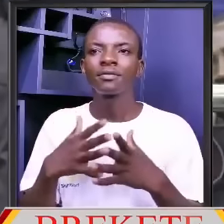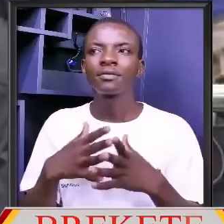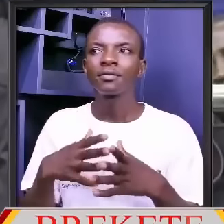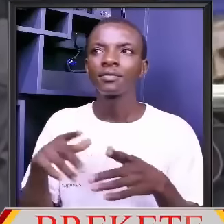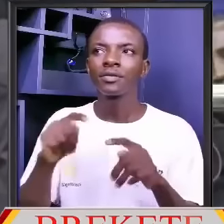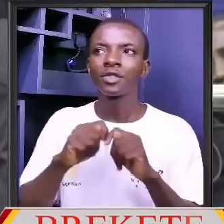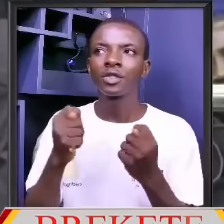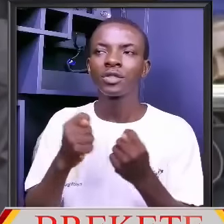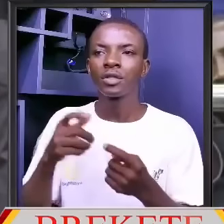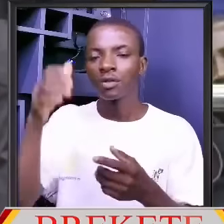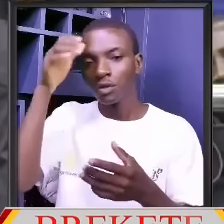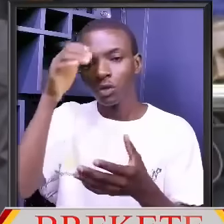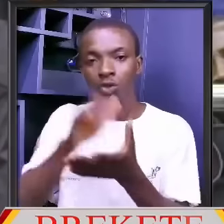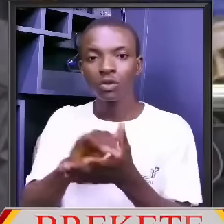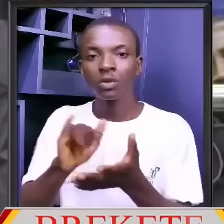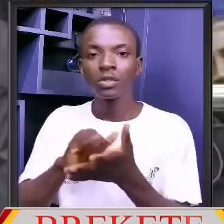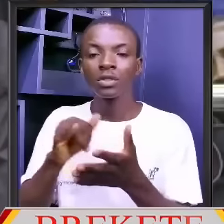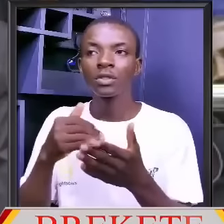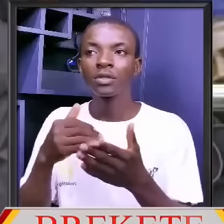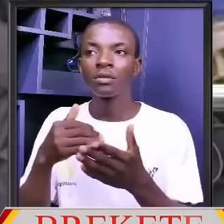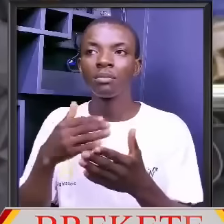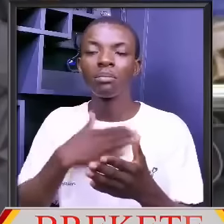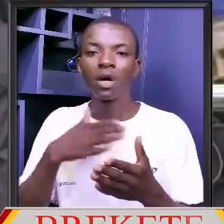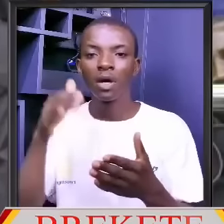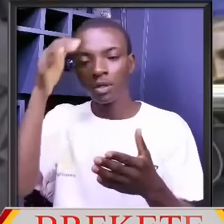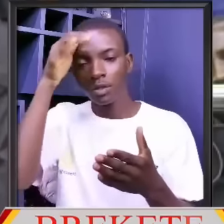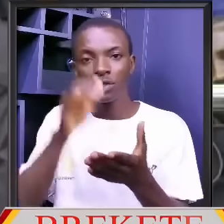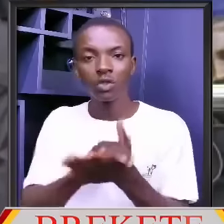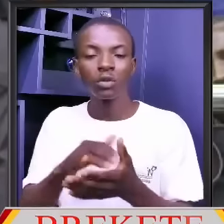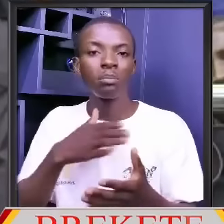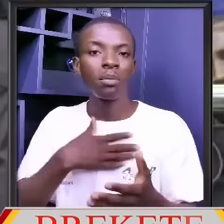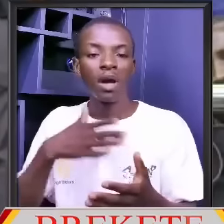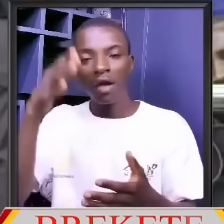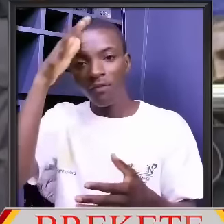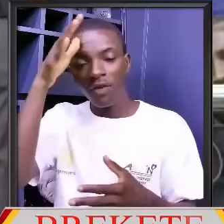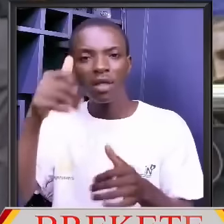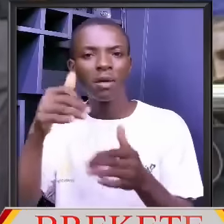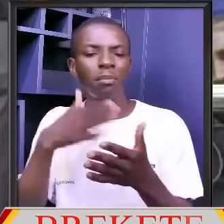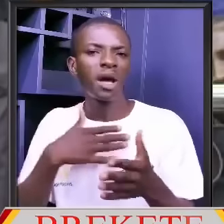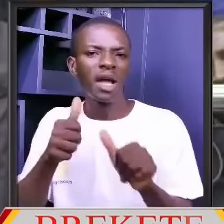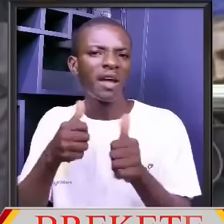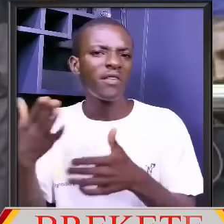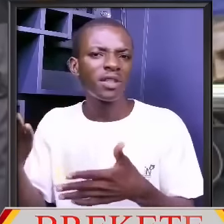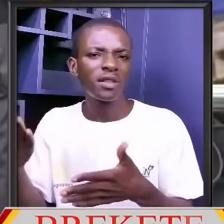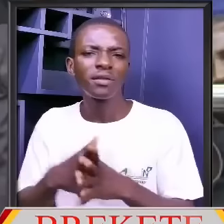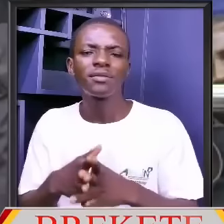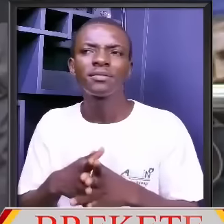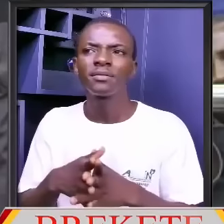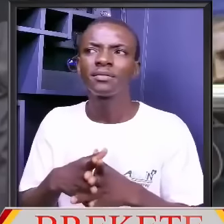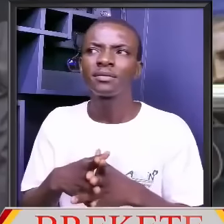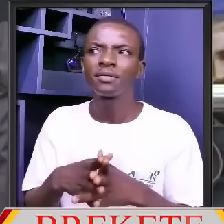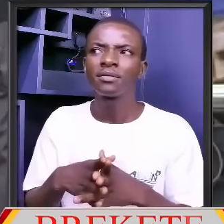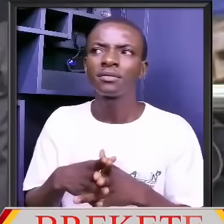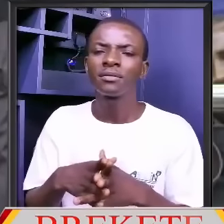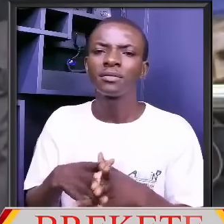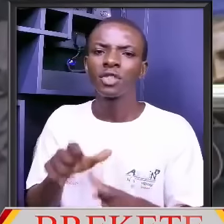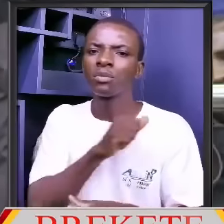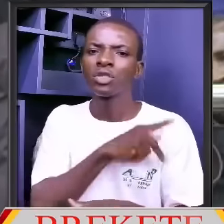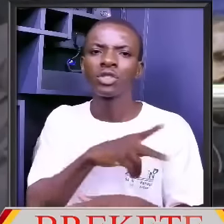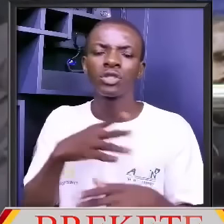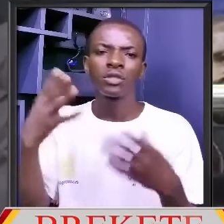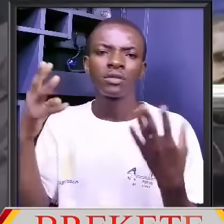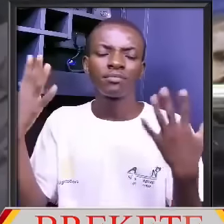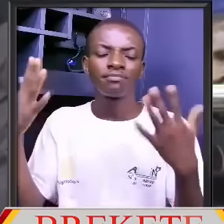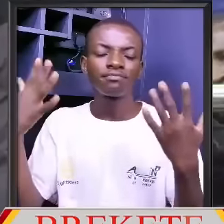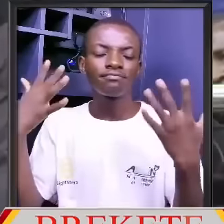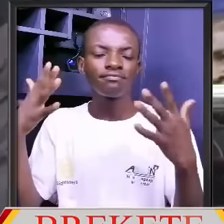Now, the kind husband, where woman, they call my husband, my father, my everything. Now, it be this. Let's appreciate